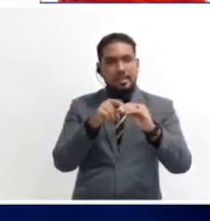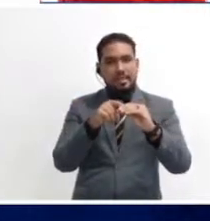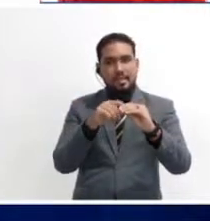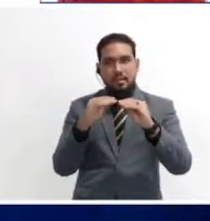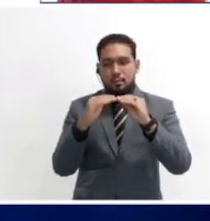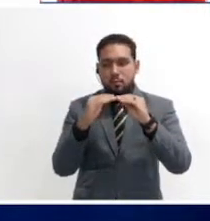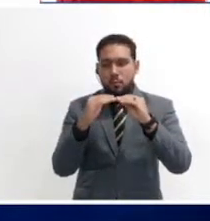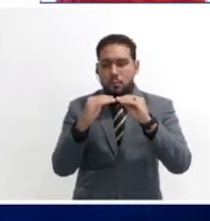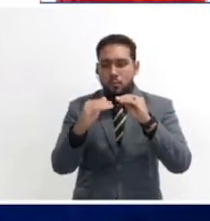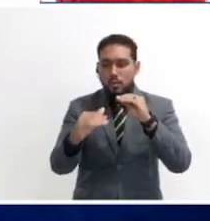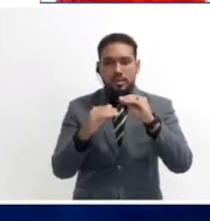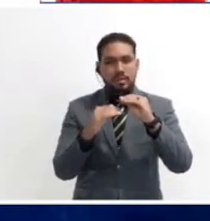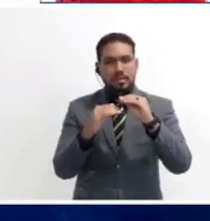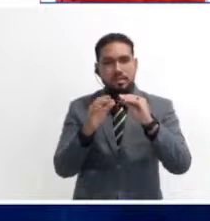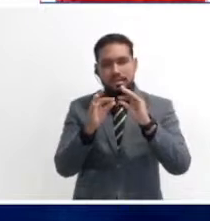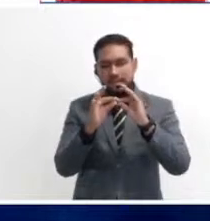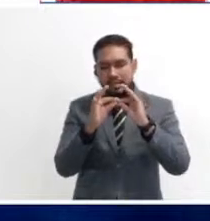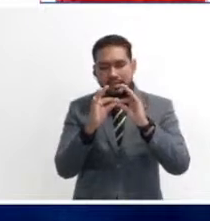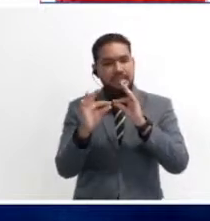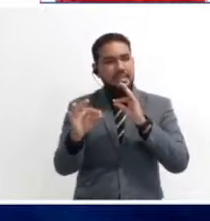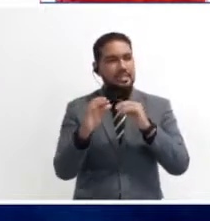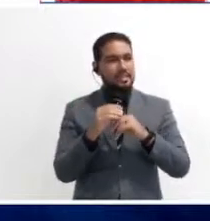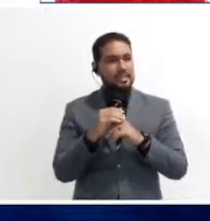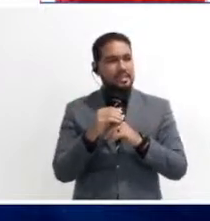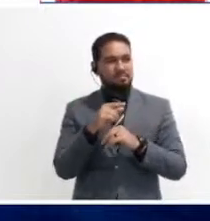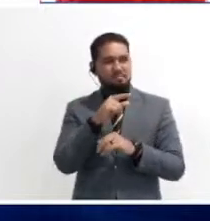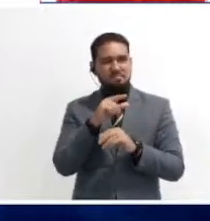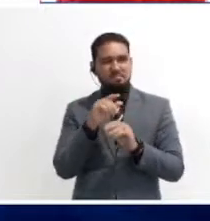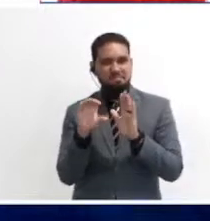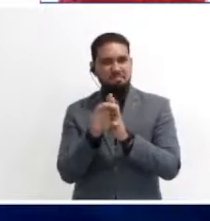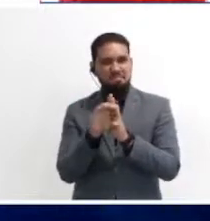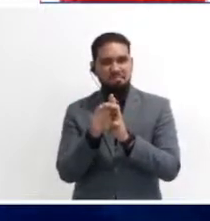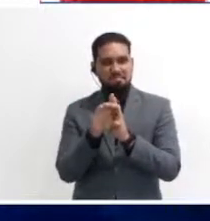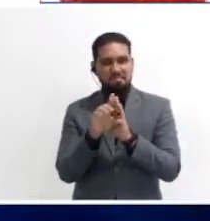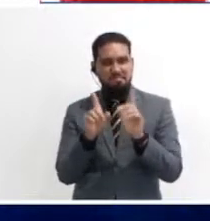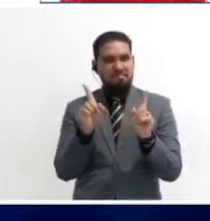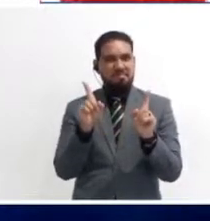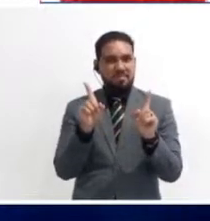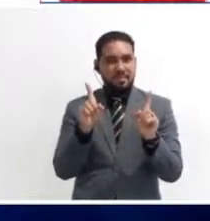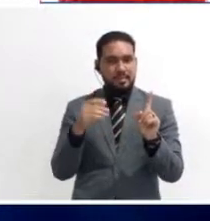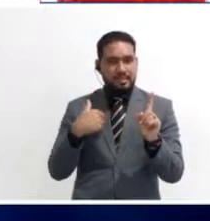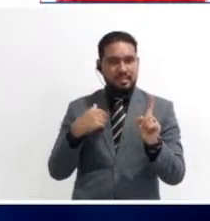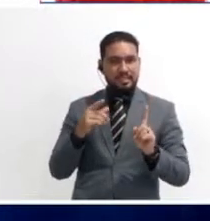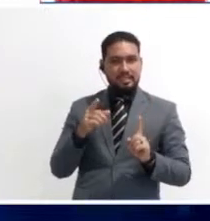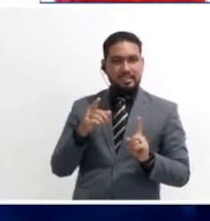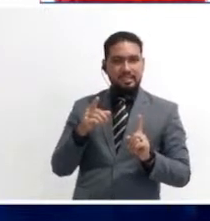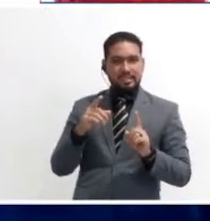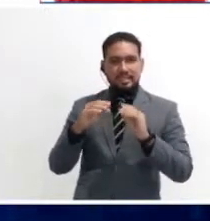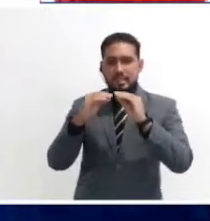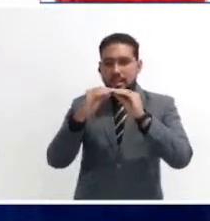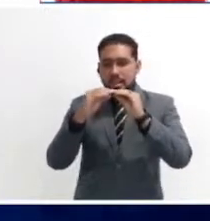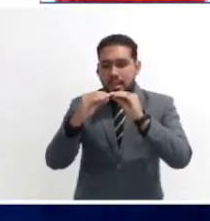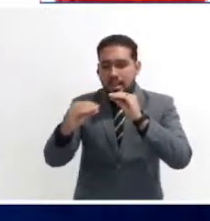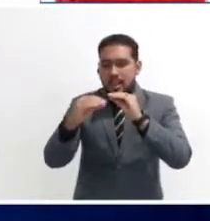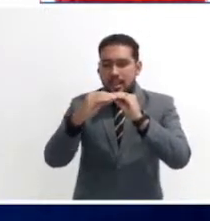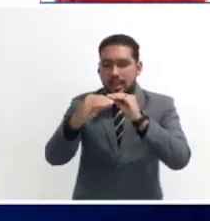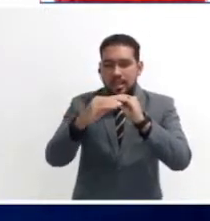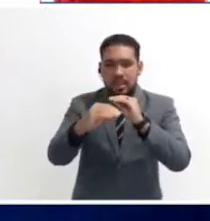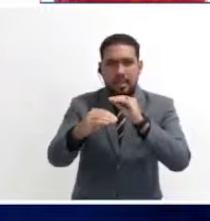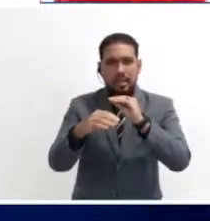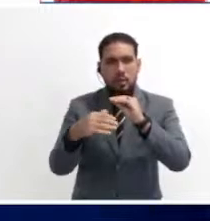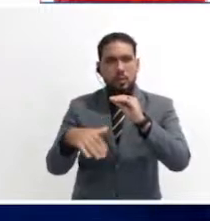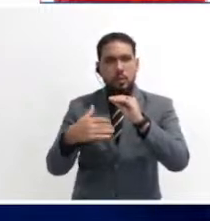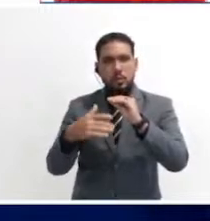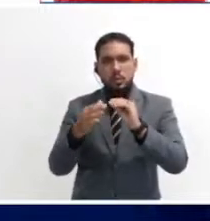So the picture on the left has a core, and the picture next to it is coreless. And so we're just using the build-up process